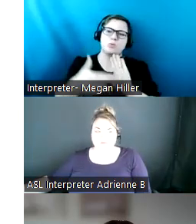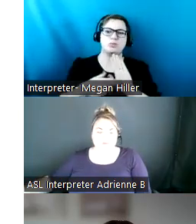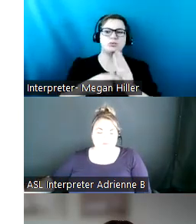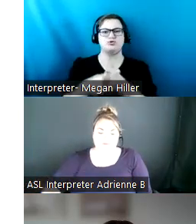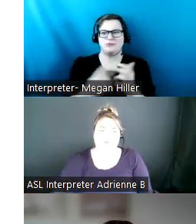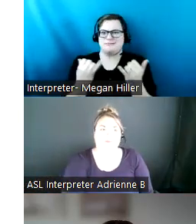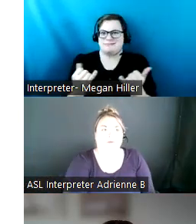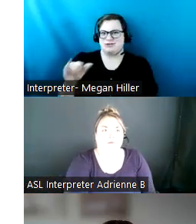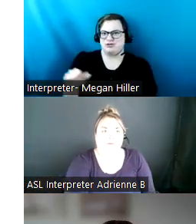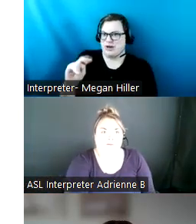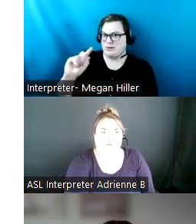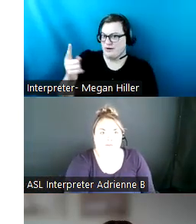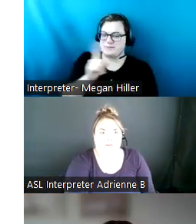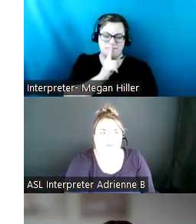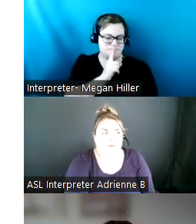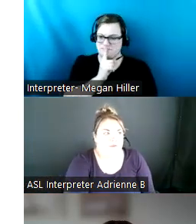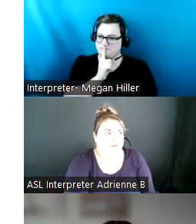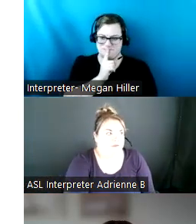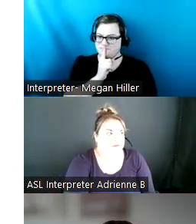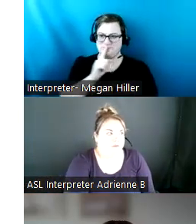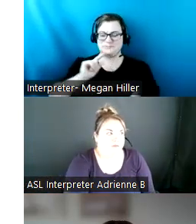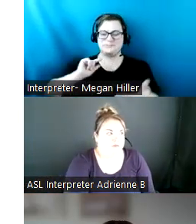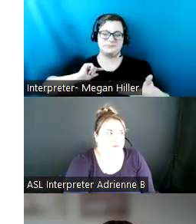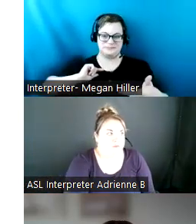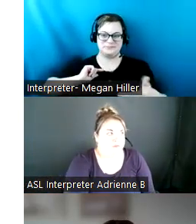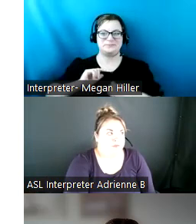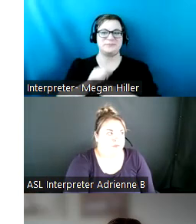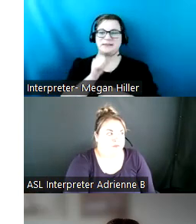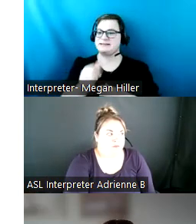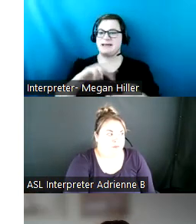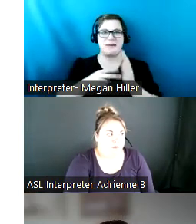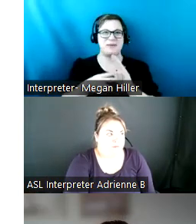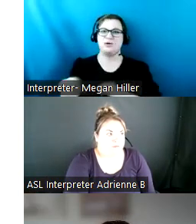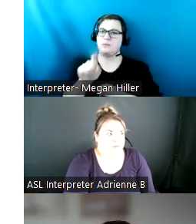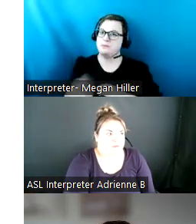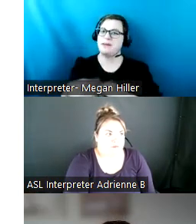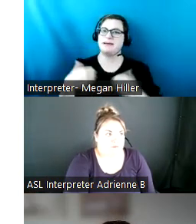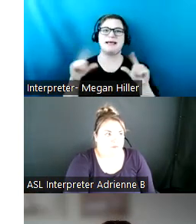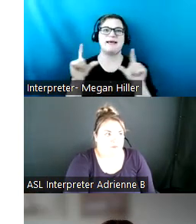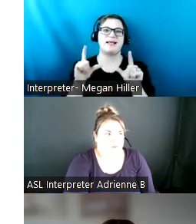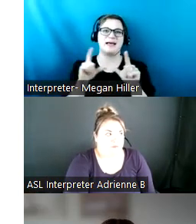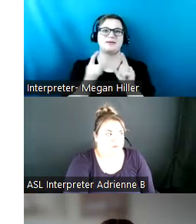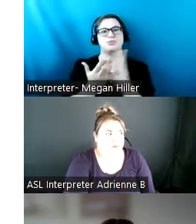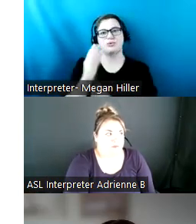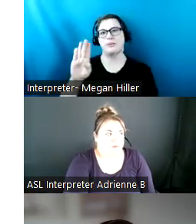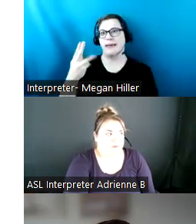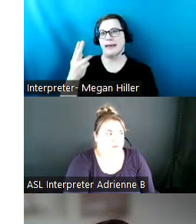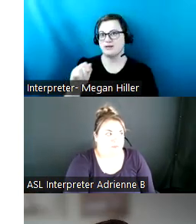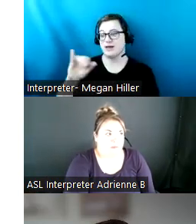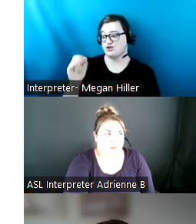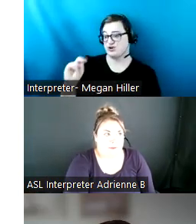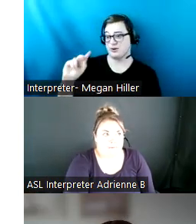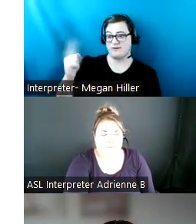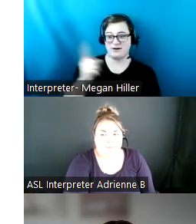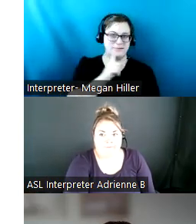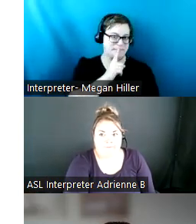January 1st. That does not mean that you need to have your license through the BHA by January 1st. I